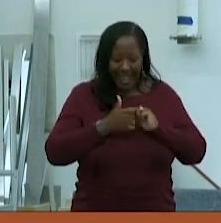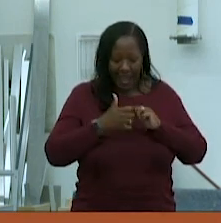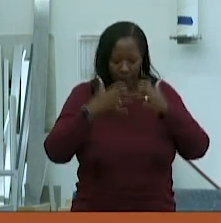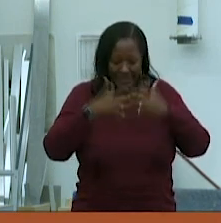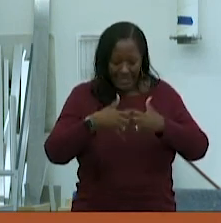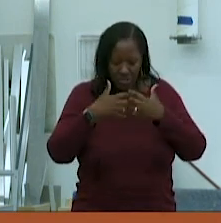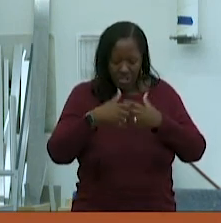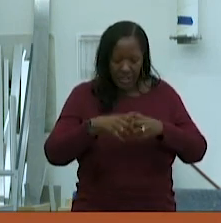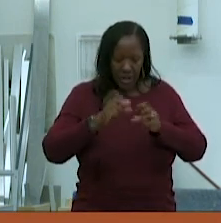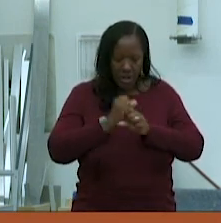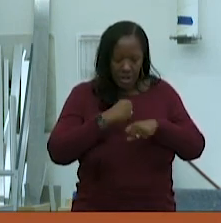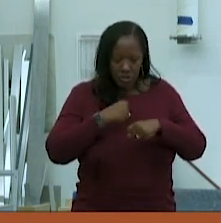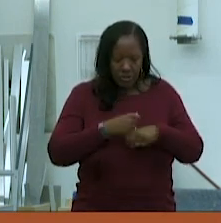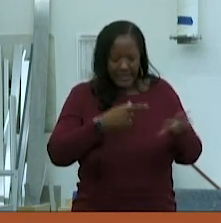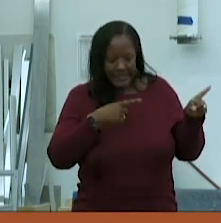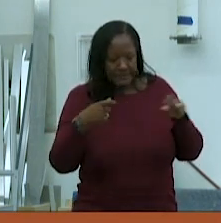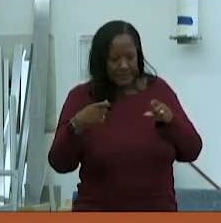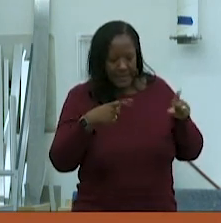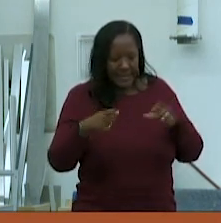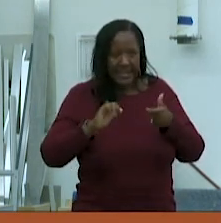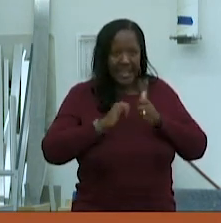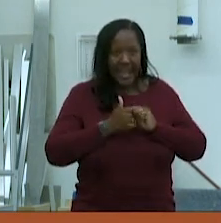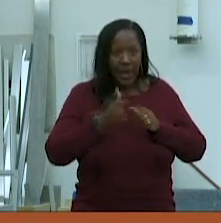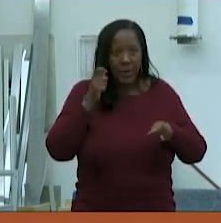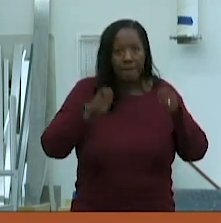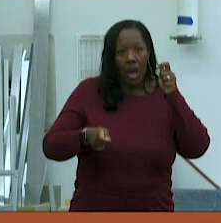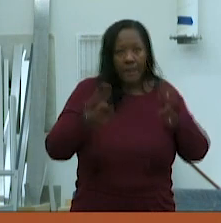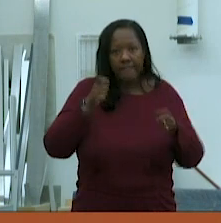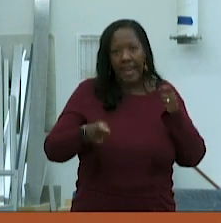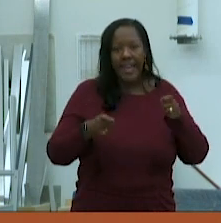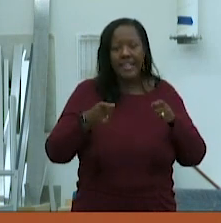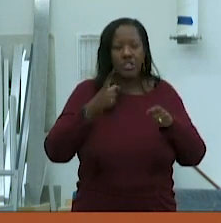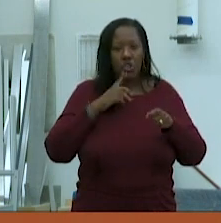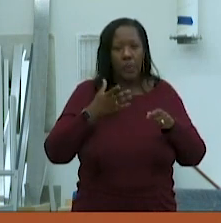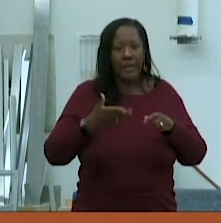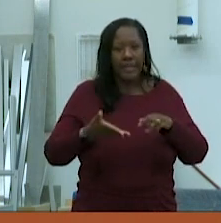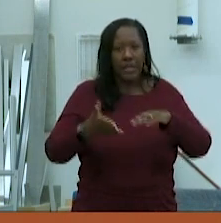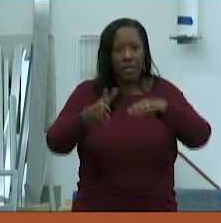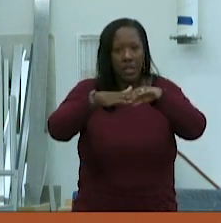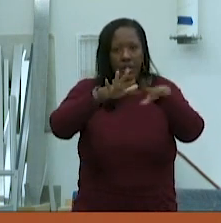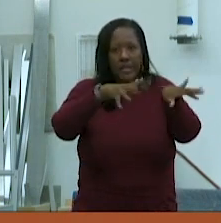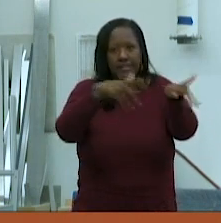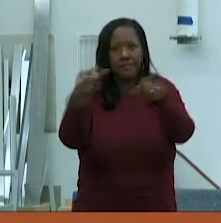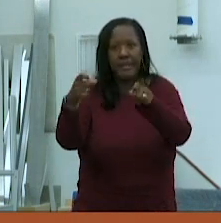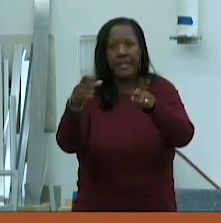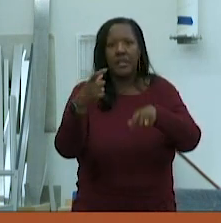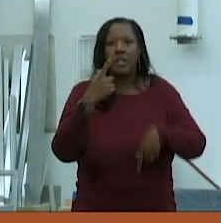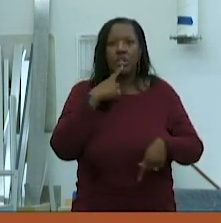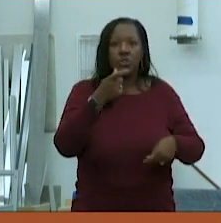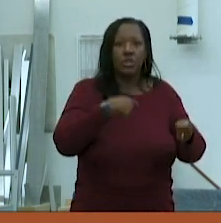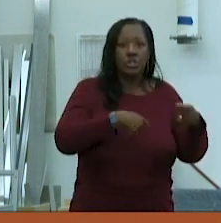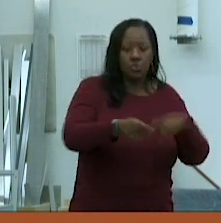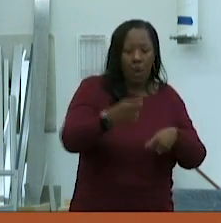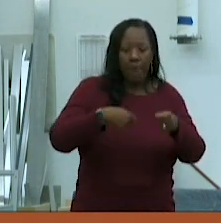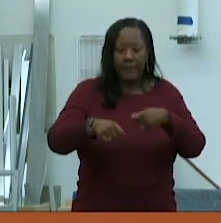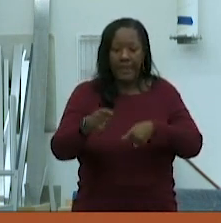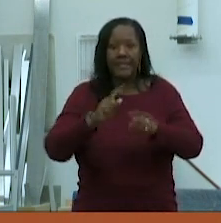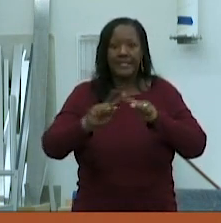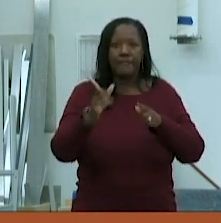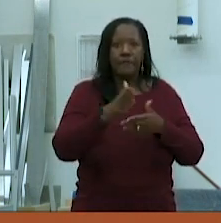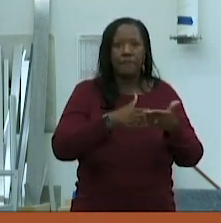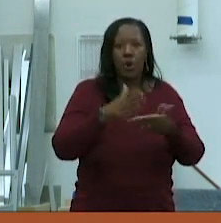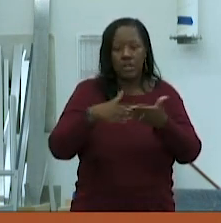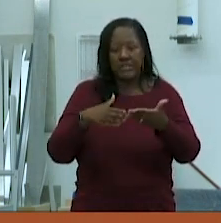generates speed and learn how you can modify an engine to make it go faster. So that's why we had the different parts you could swap in and out. This prototype